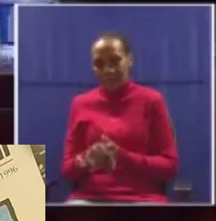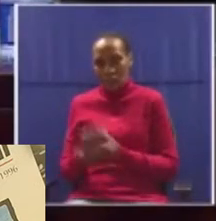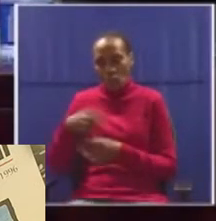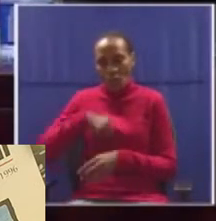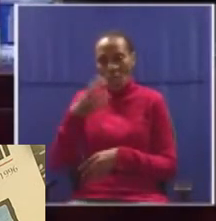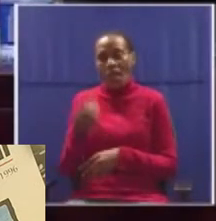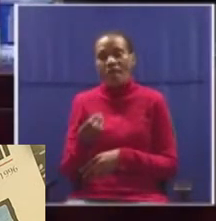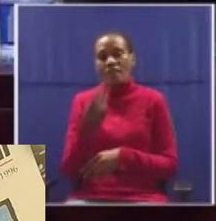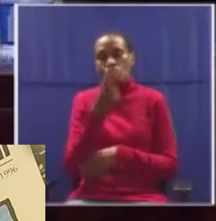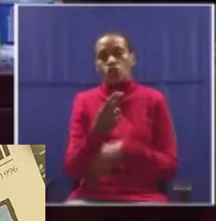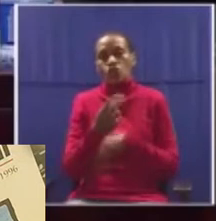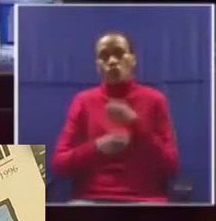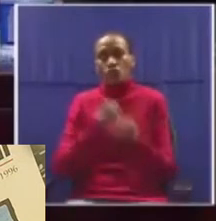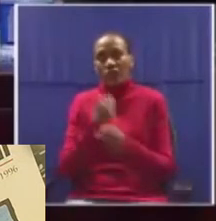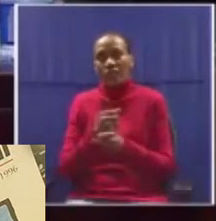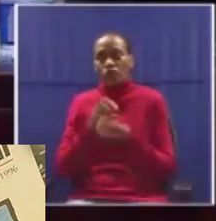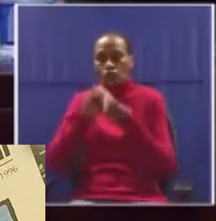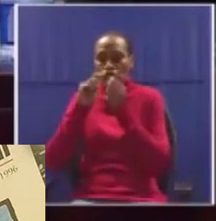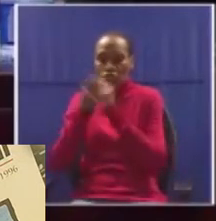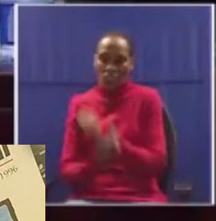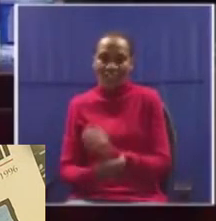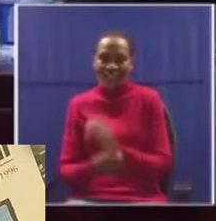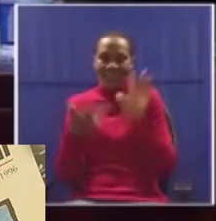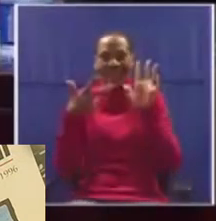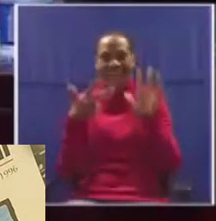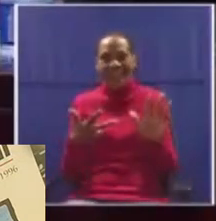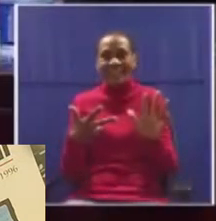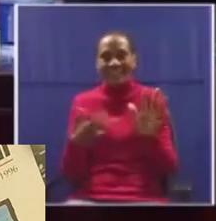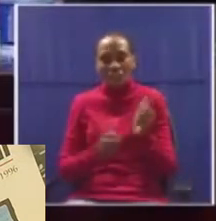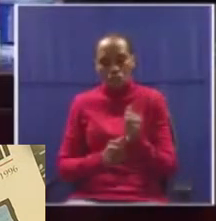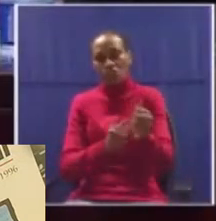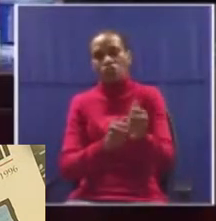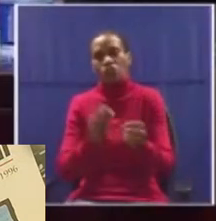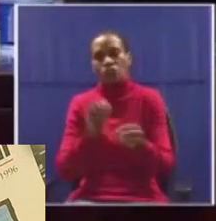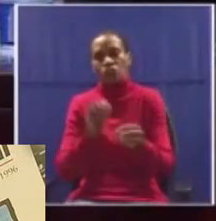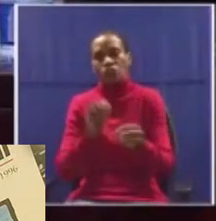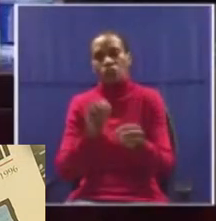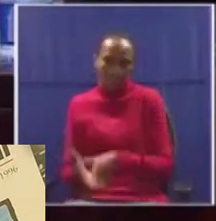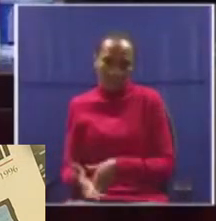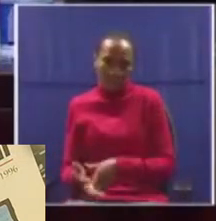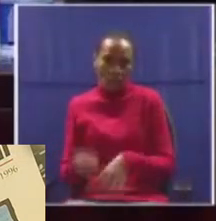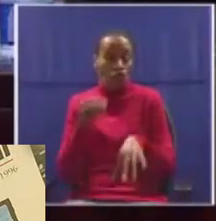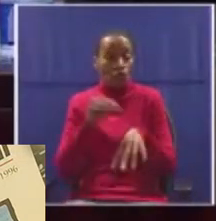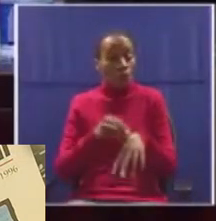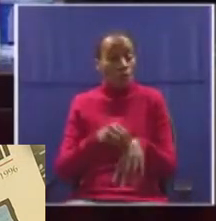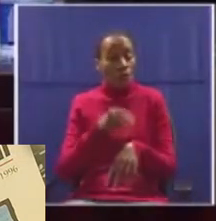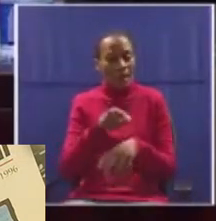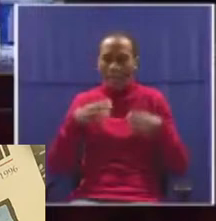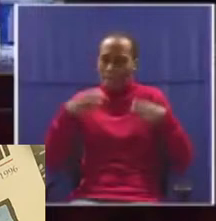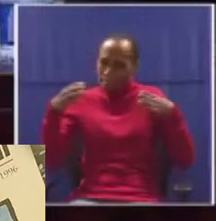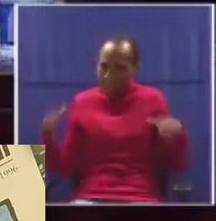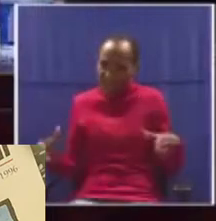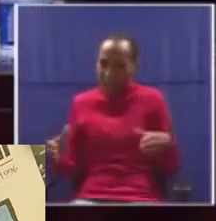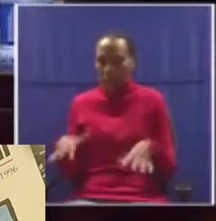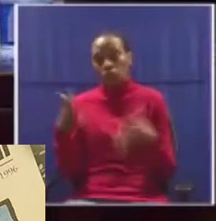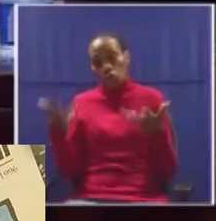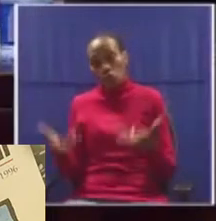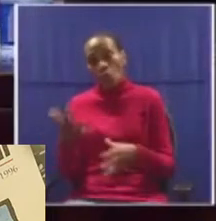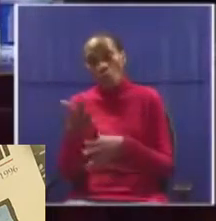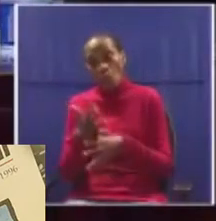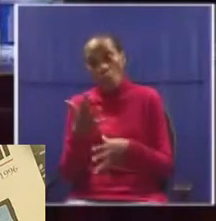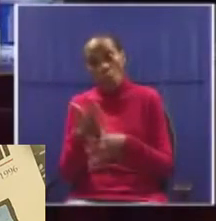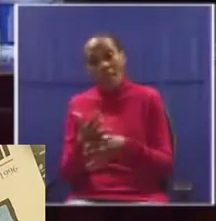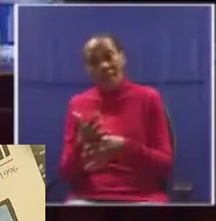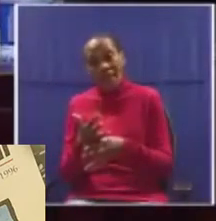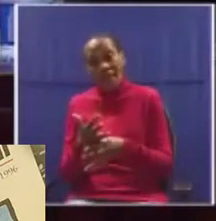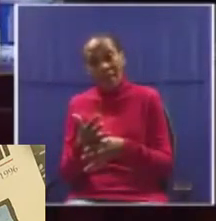have two years to rectify the eight strategic deficiencies these deficiencies are complex and the work of the